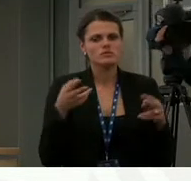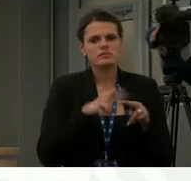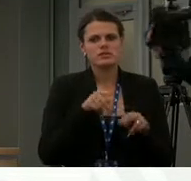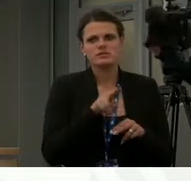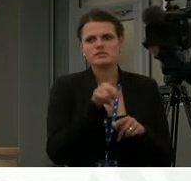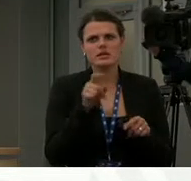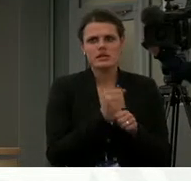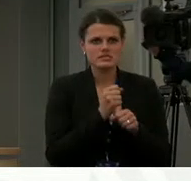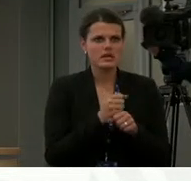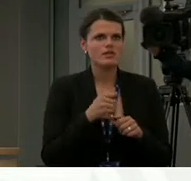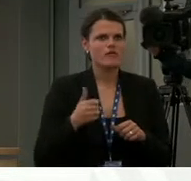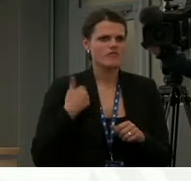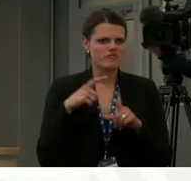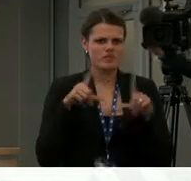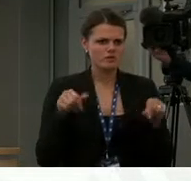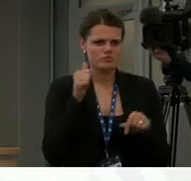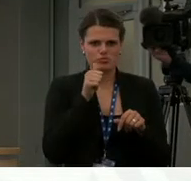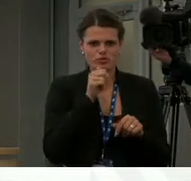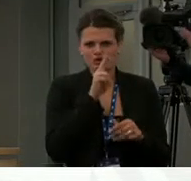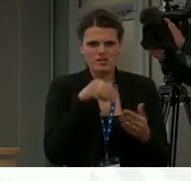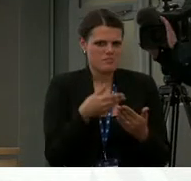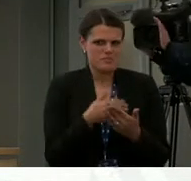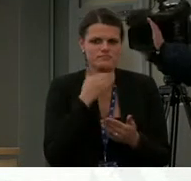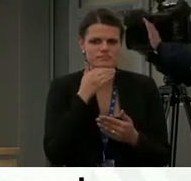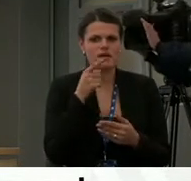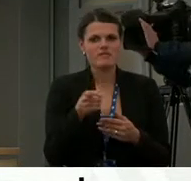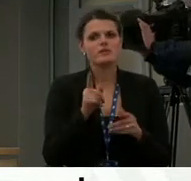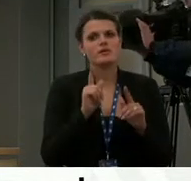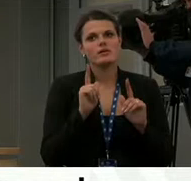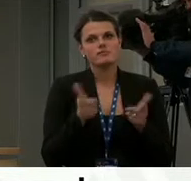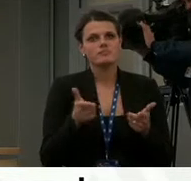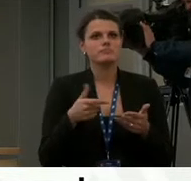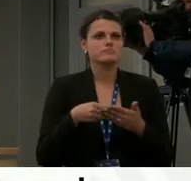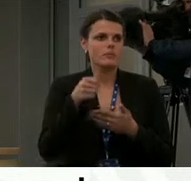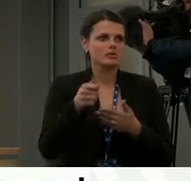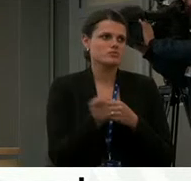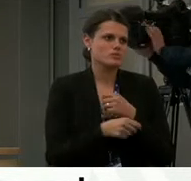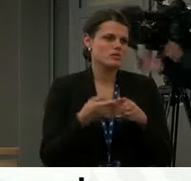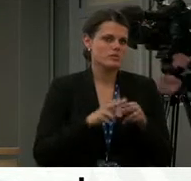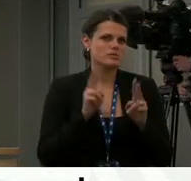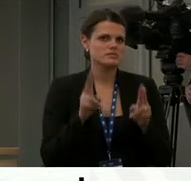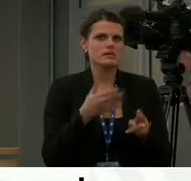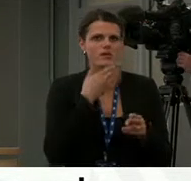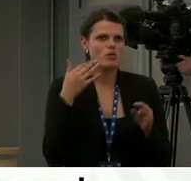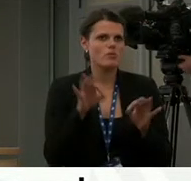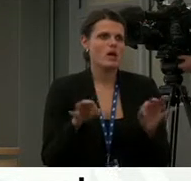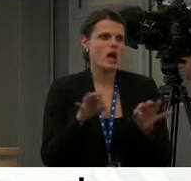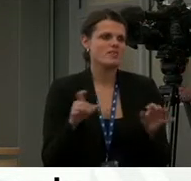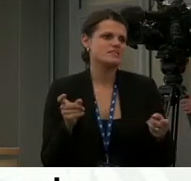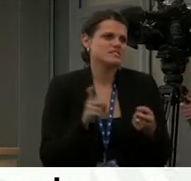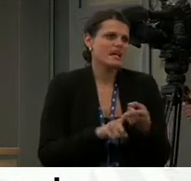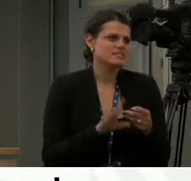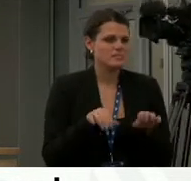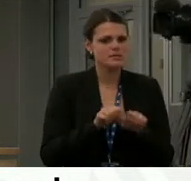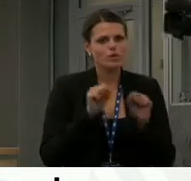because companies often don't comply, or they're happy to pay the fines because there's no clear obligation